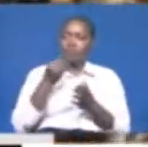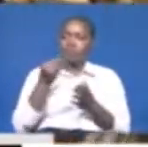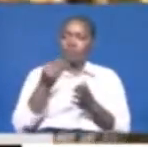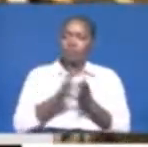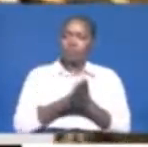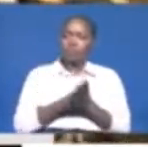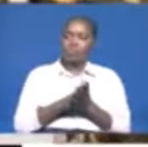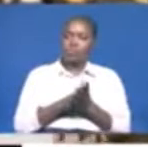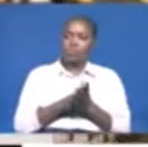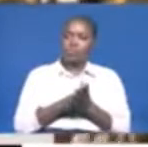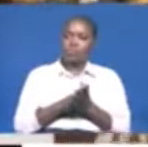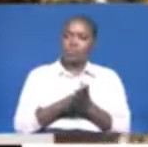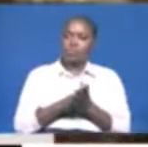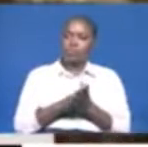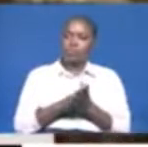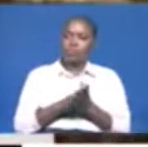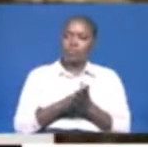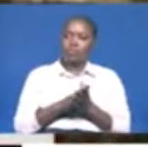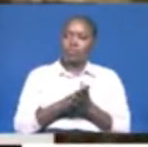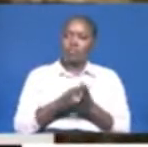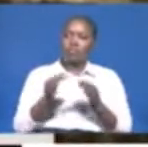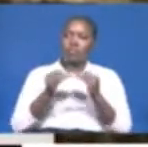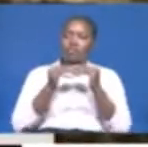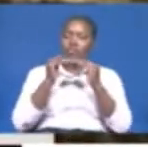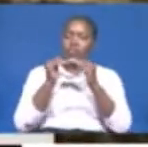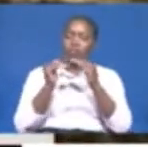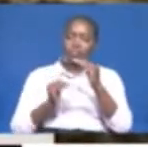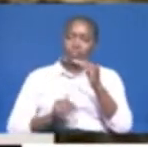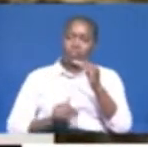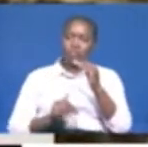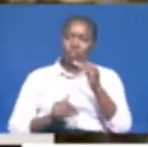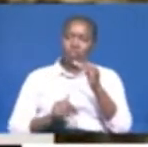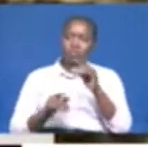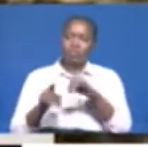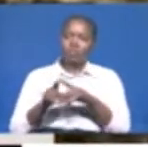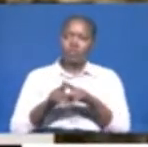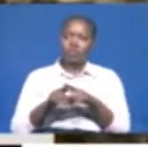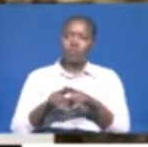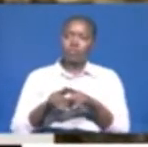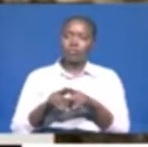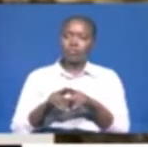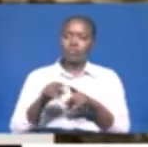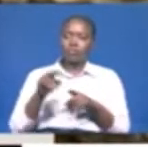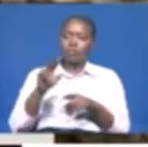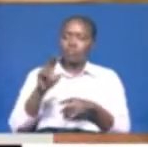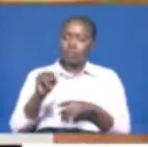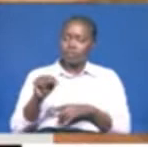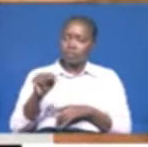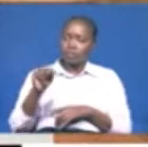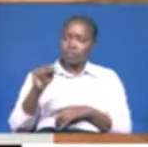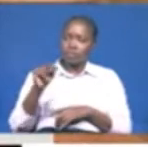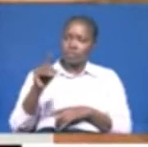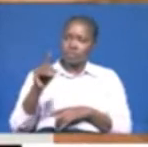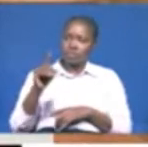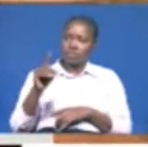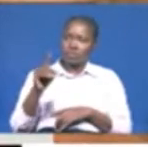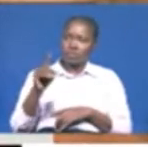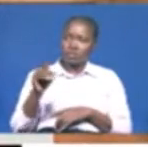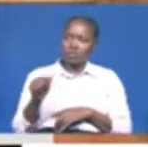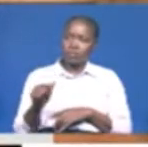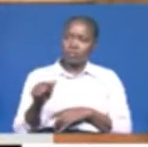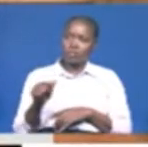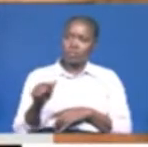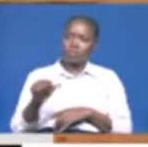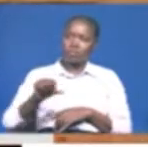unaffordable levels, resulting in rising malnutrition. According to the National Drought Management Authority, the drought continued to worsen in 20 of